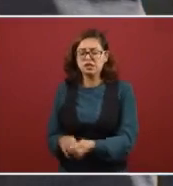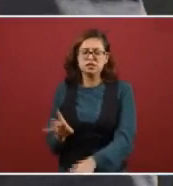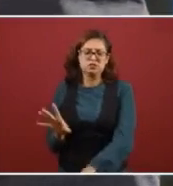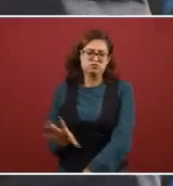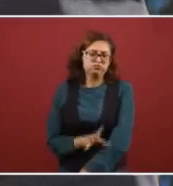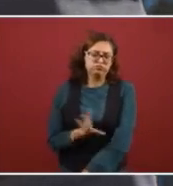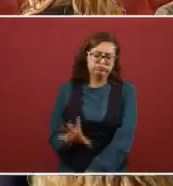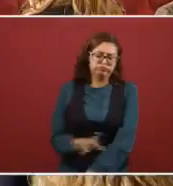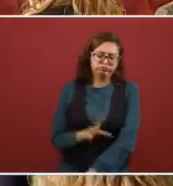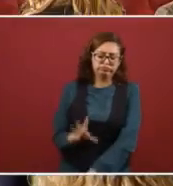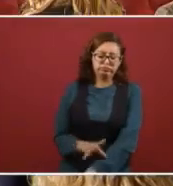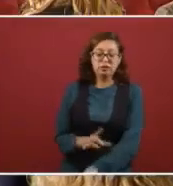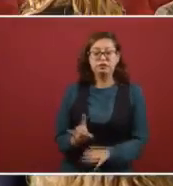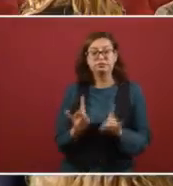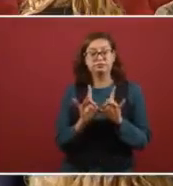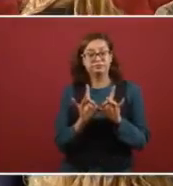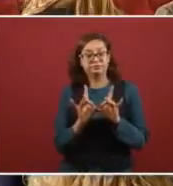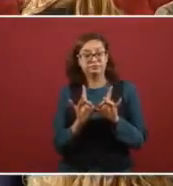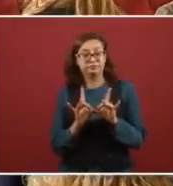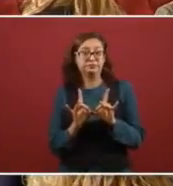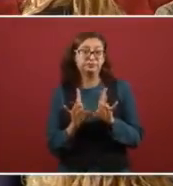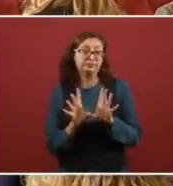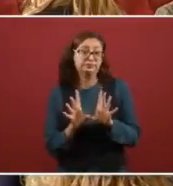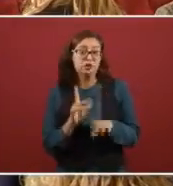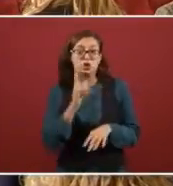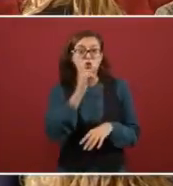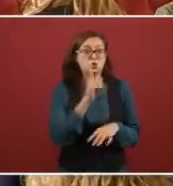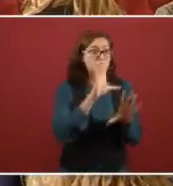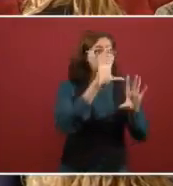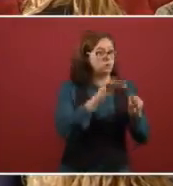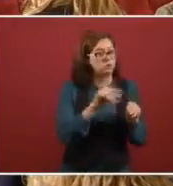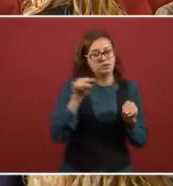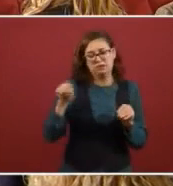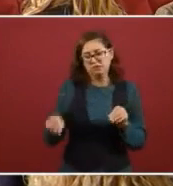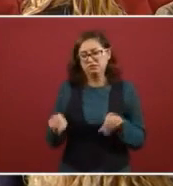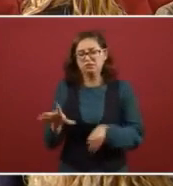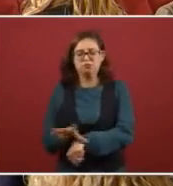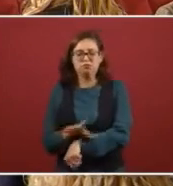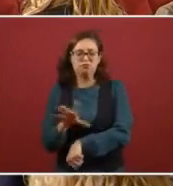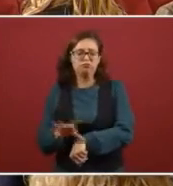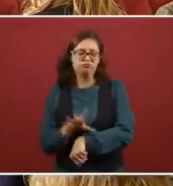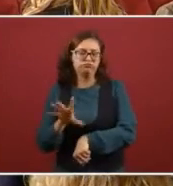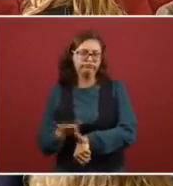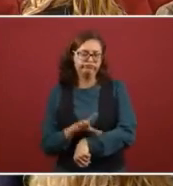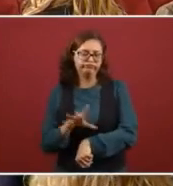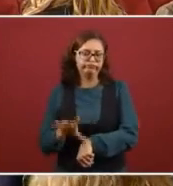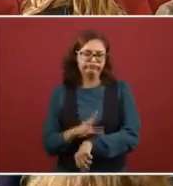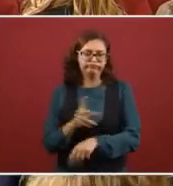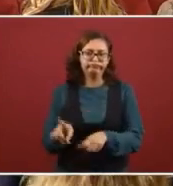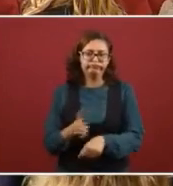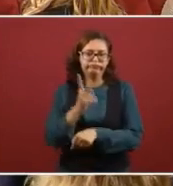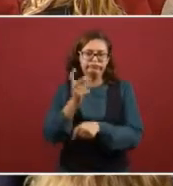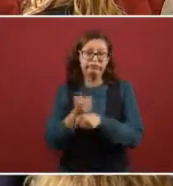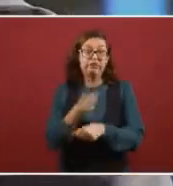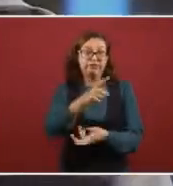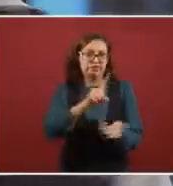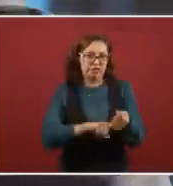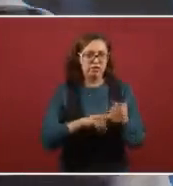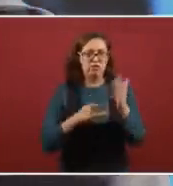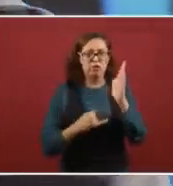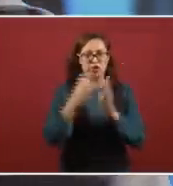for emergency area. It has an elevator, so there's an electric plant there.